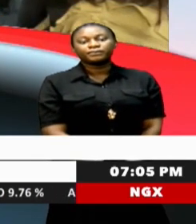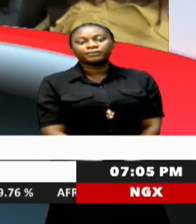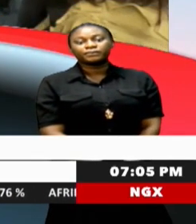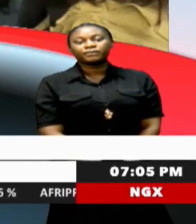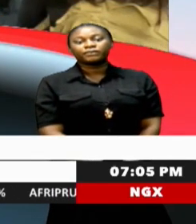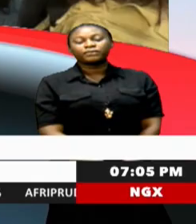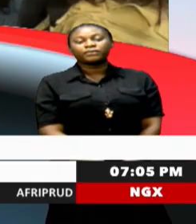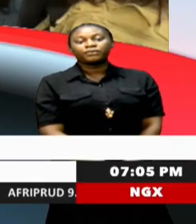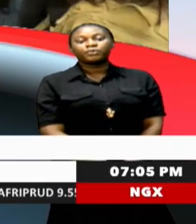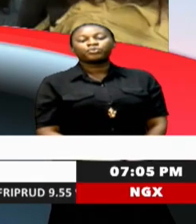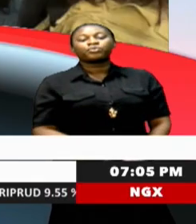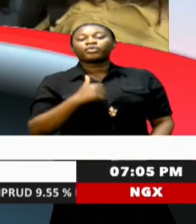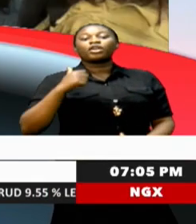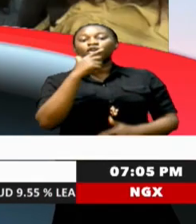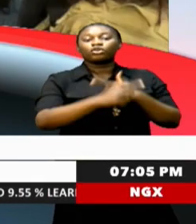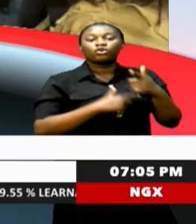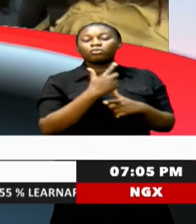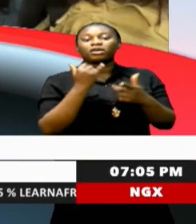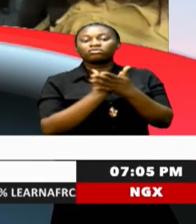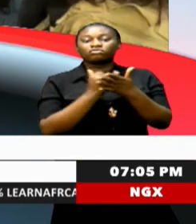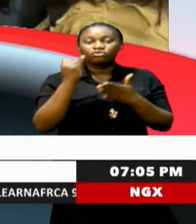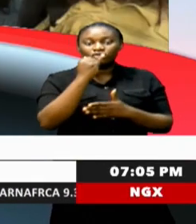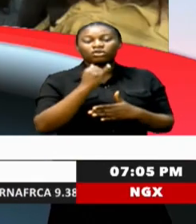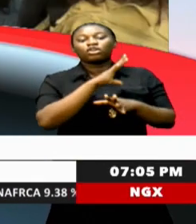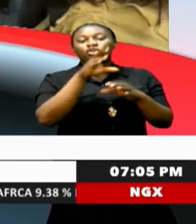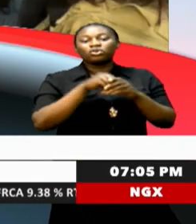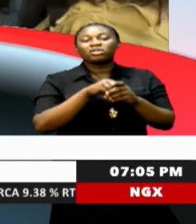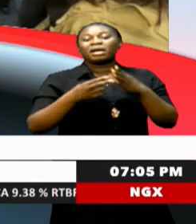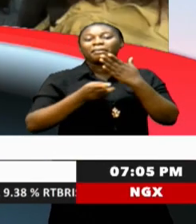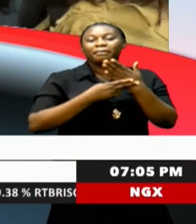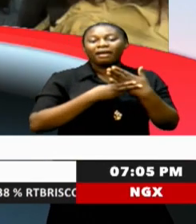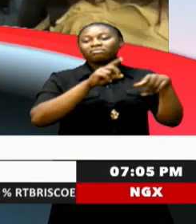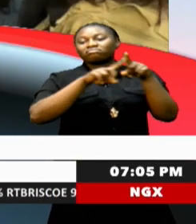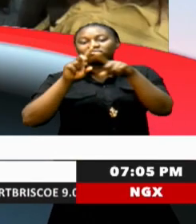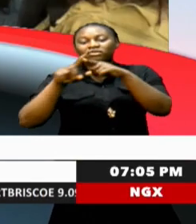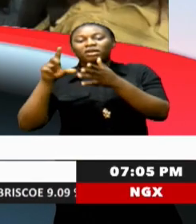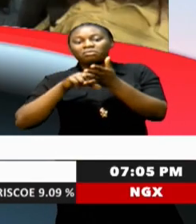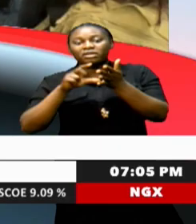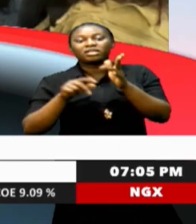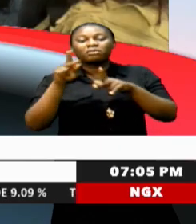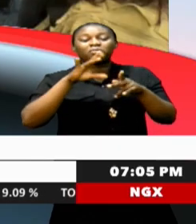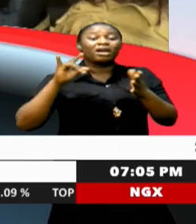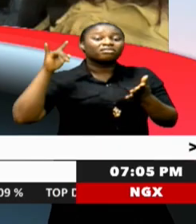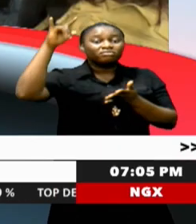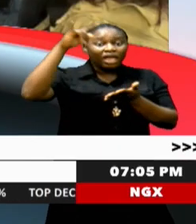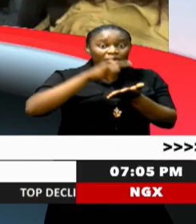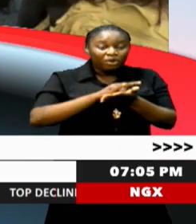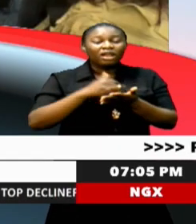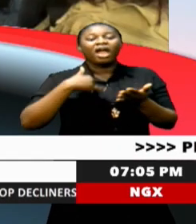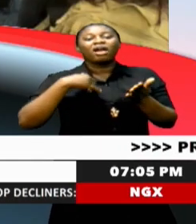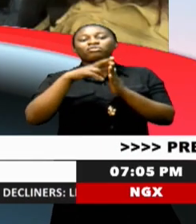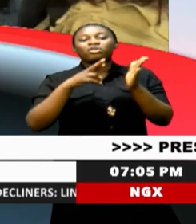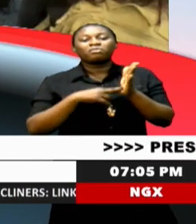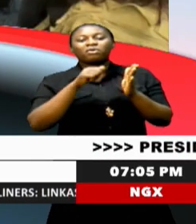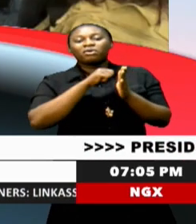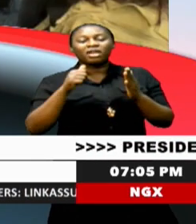A raft of global institutions, including major banks, media outlets, and airlines, have reported a